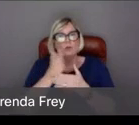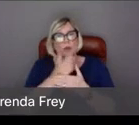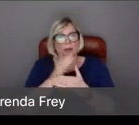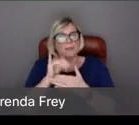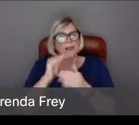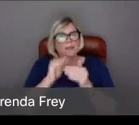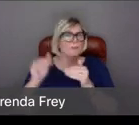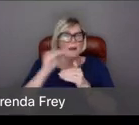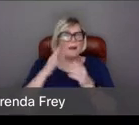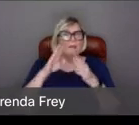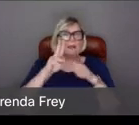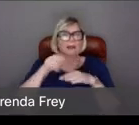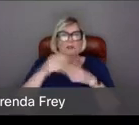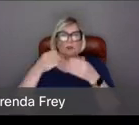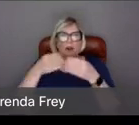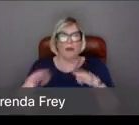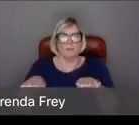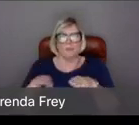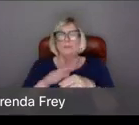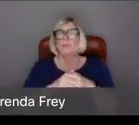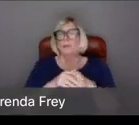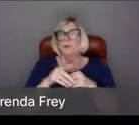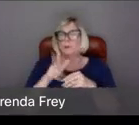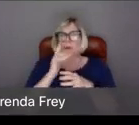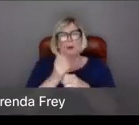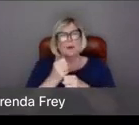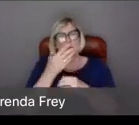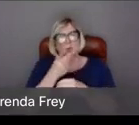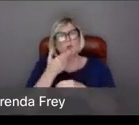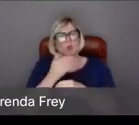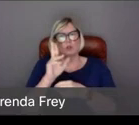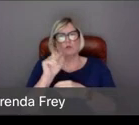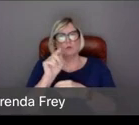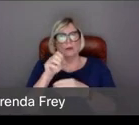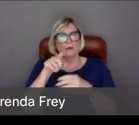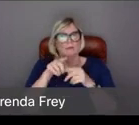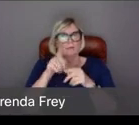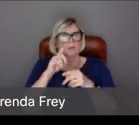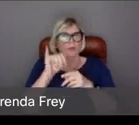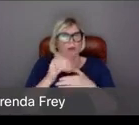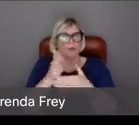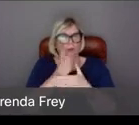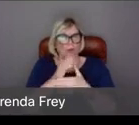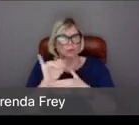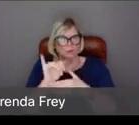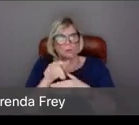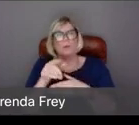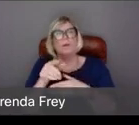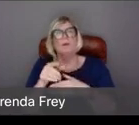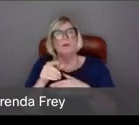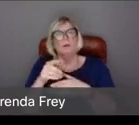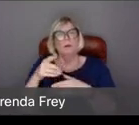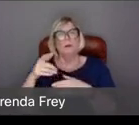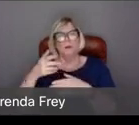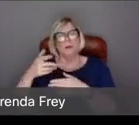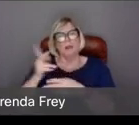above the national average, and you're going to get a pretty good rate in this range as well. This shows the lenders that